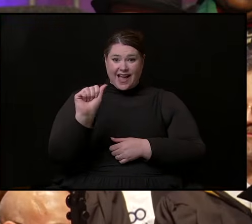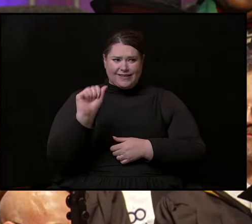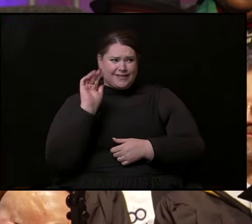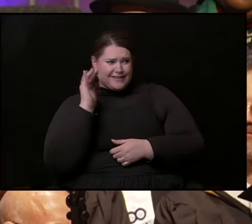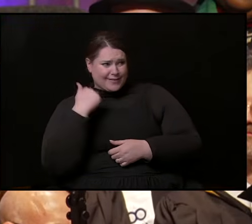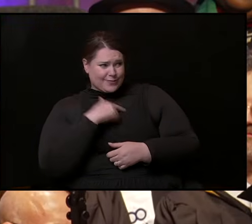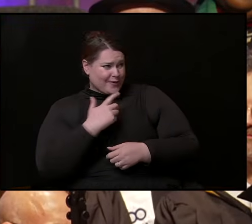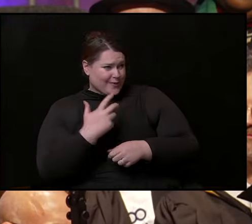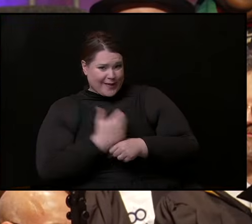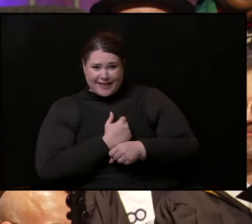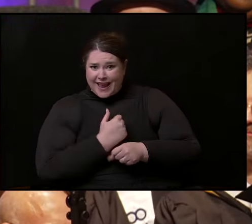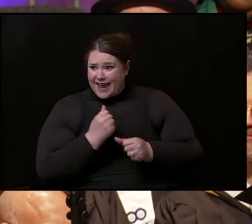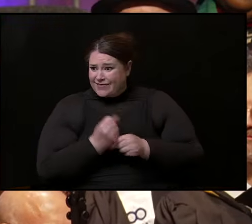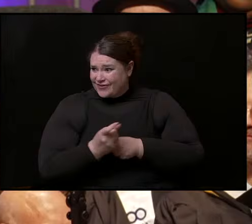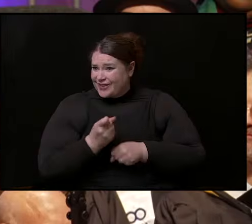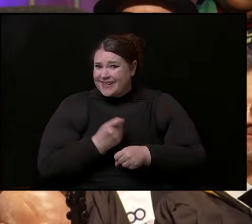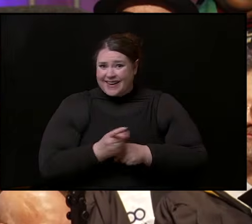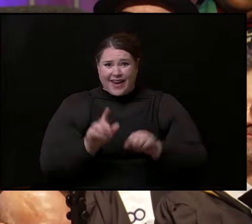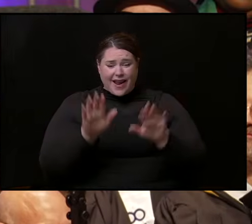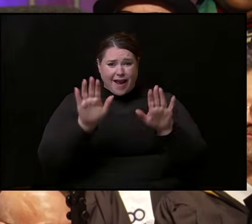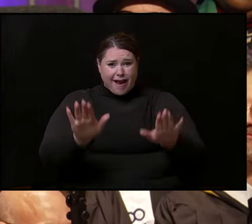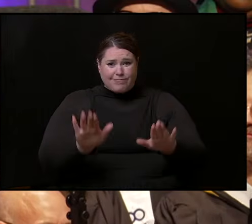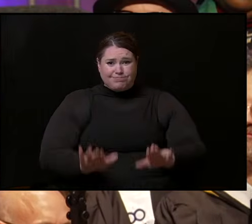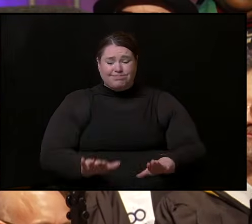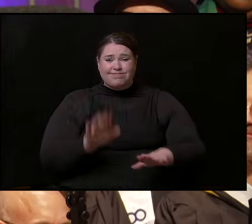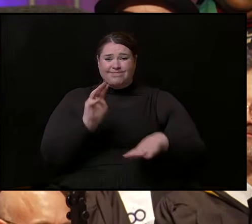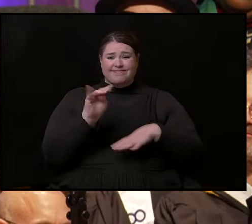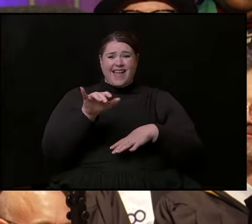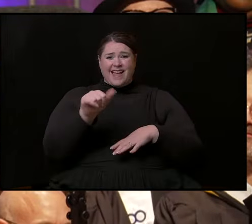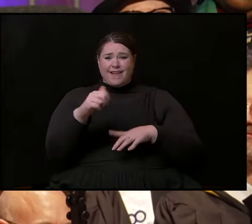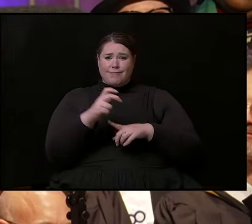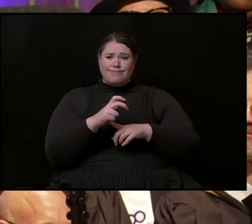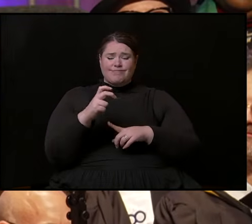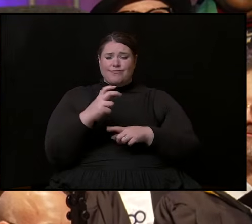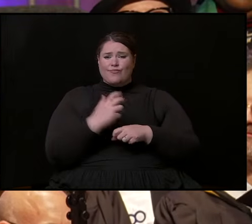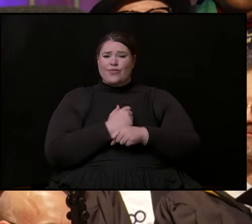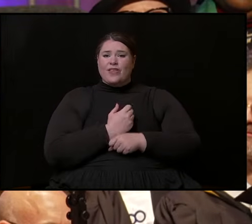year, which is incredible. And that makes MICA a winner 4 out of the past 8 years.